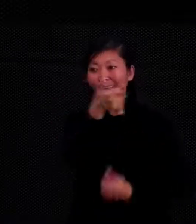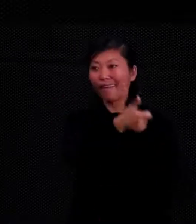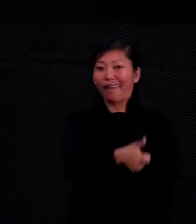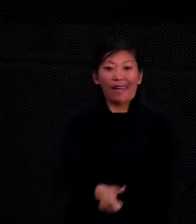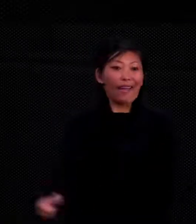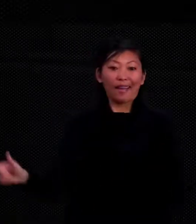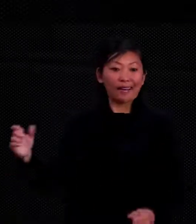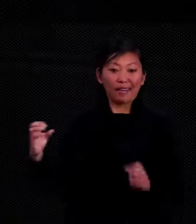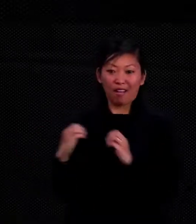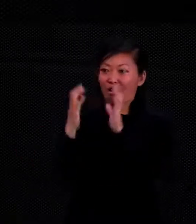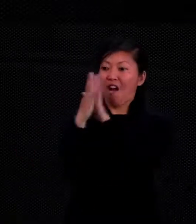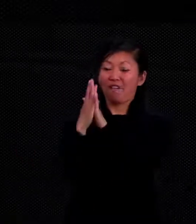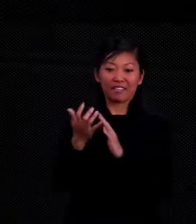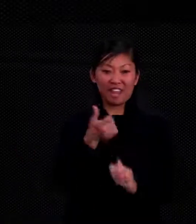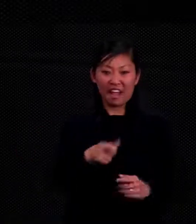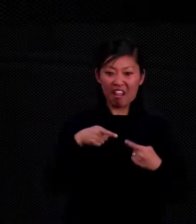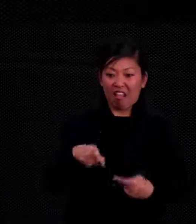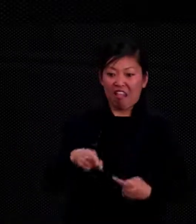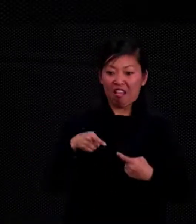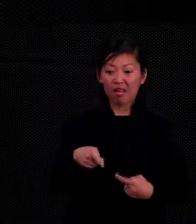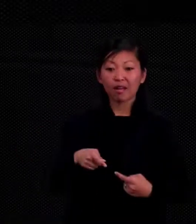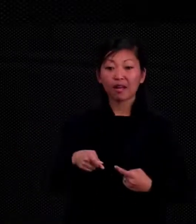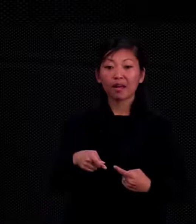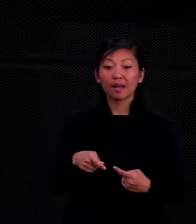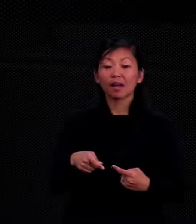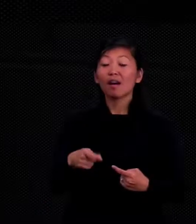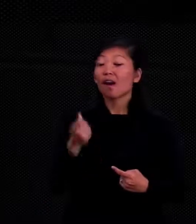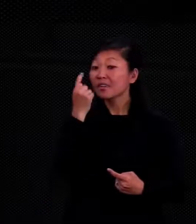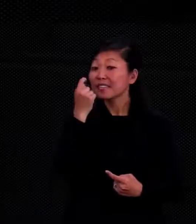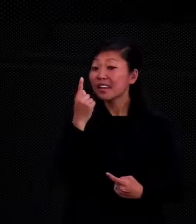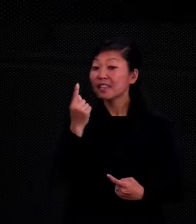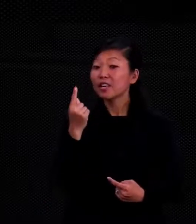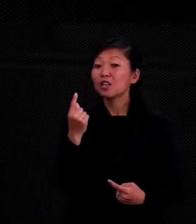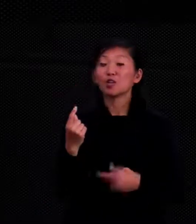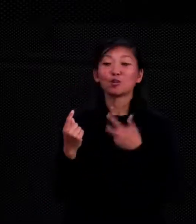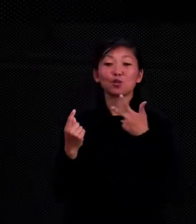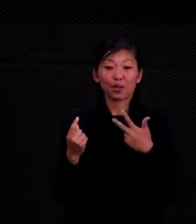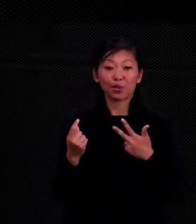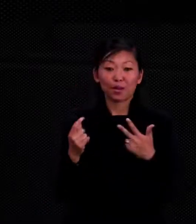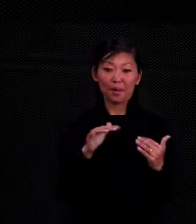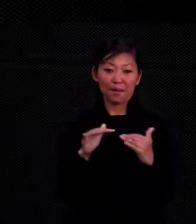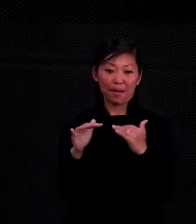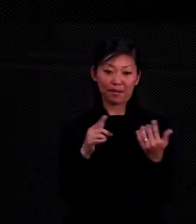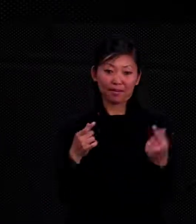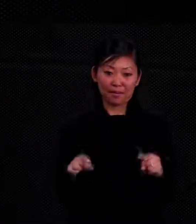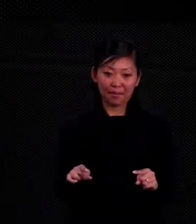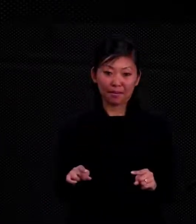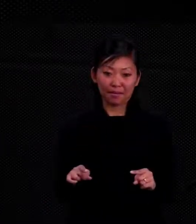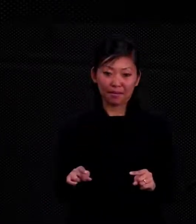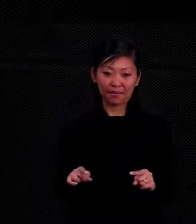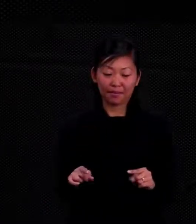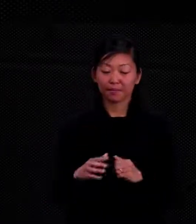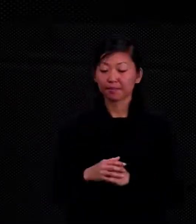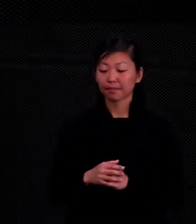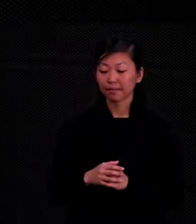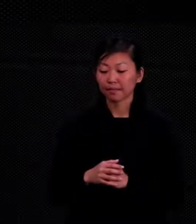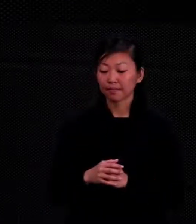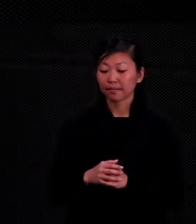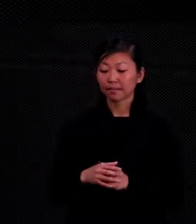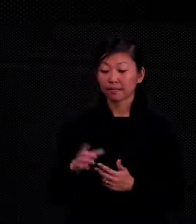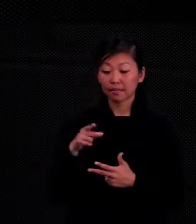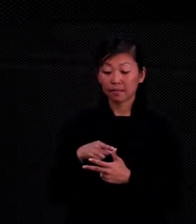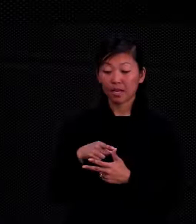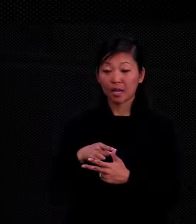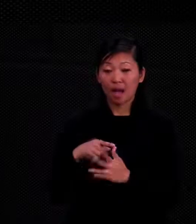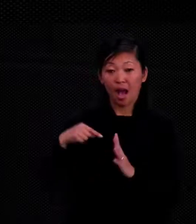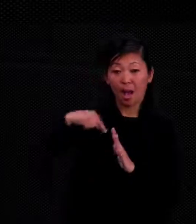conflict you have, there is a battle that is being waged on three different planes. There is a conflict among